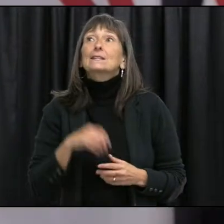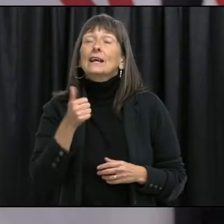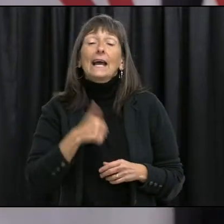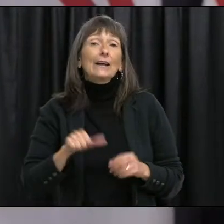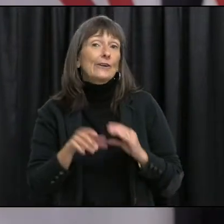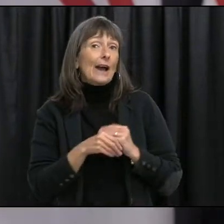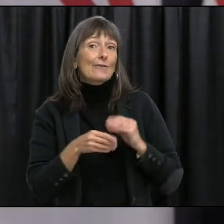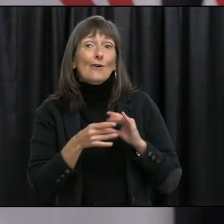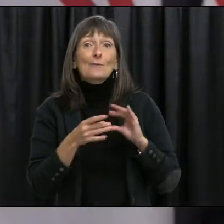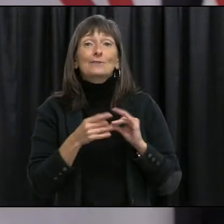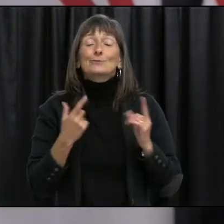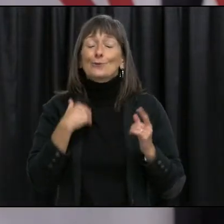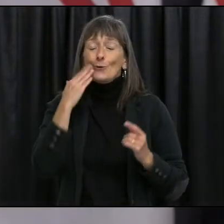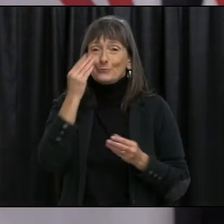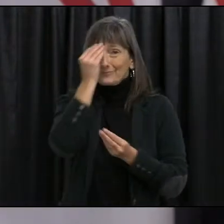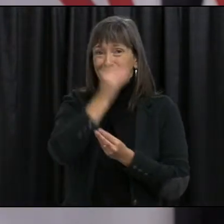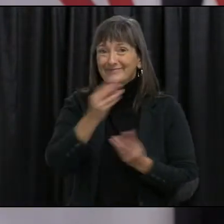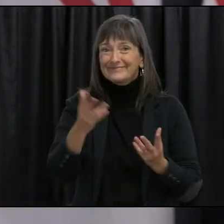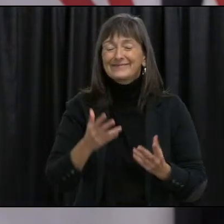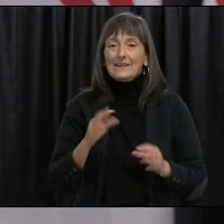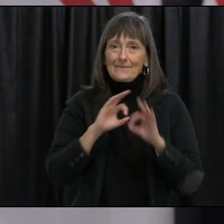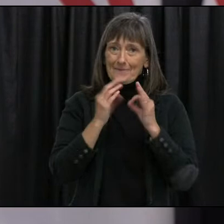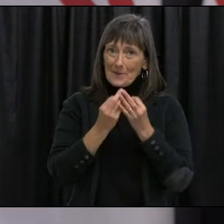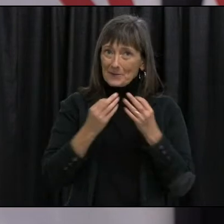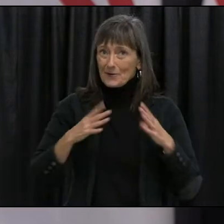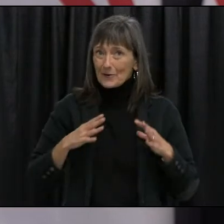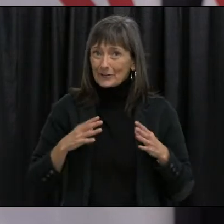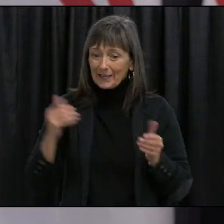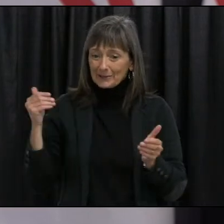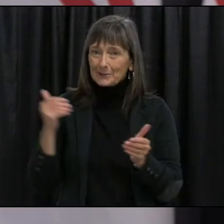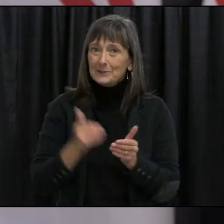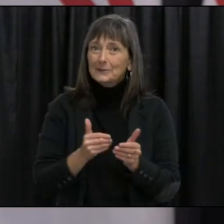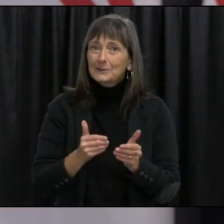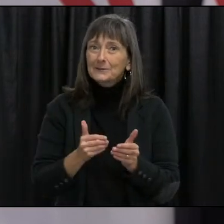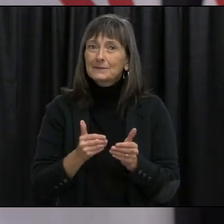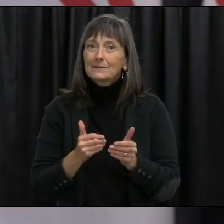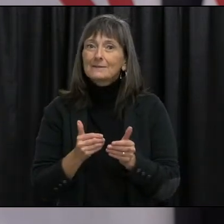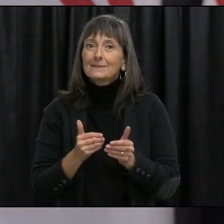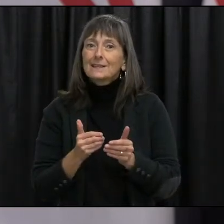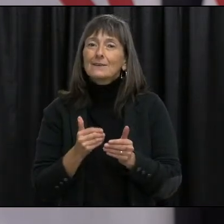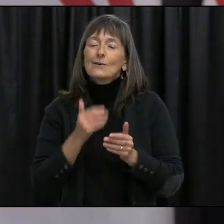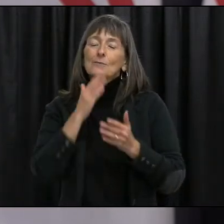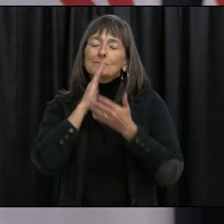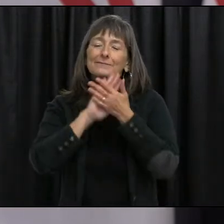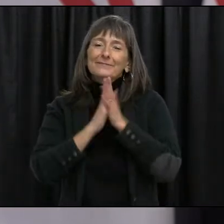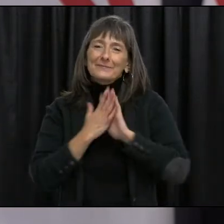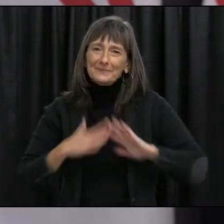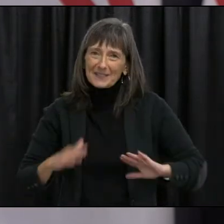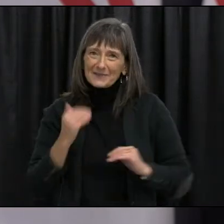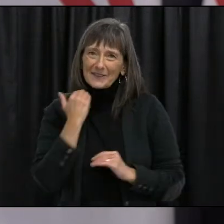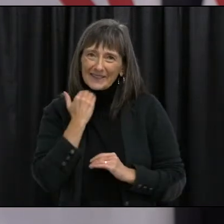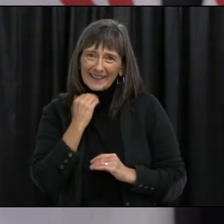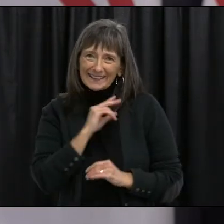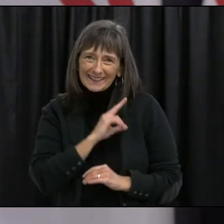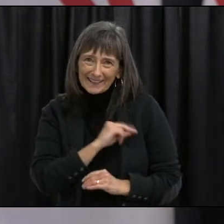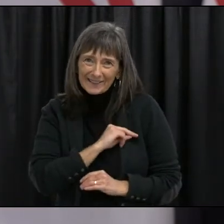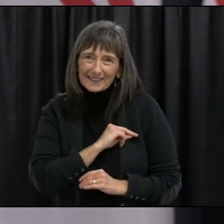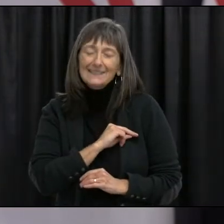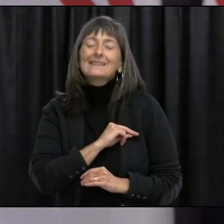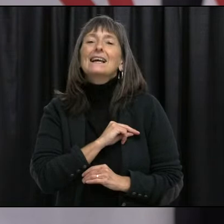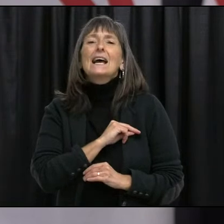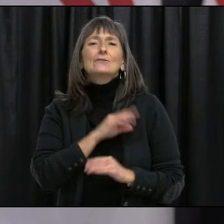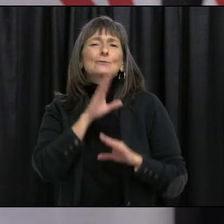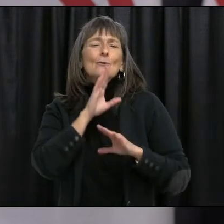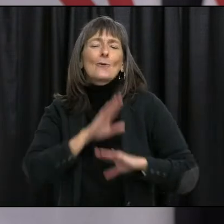holiday coming up. I wish everybody a peaceful Thanksgiving, and it is an opportunity just